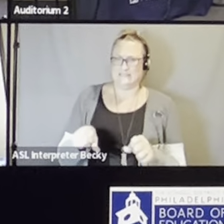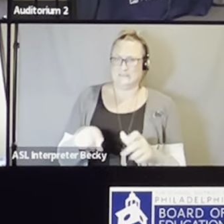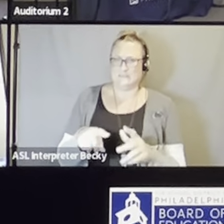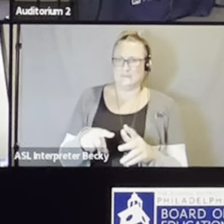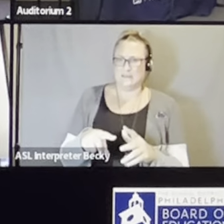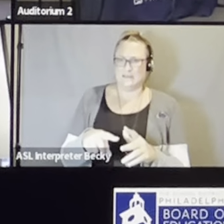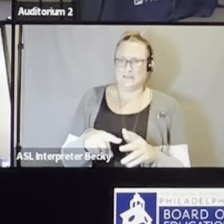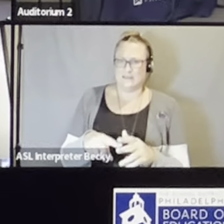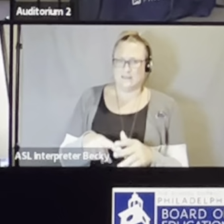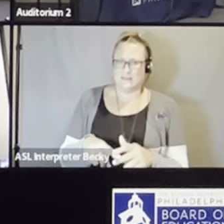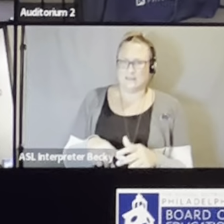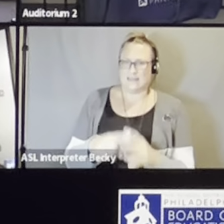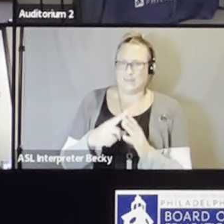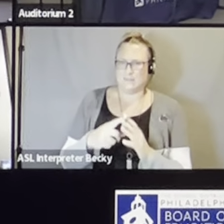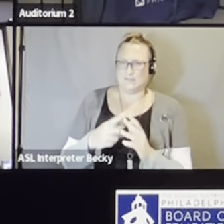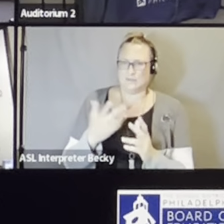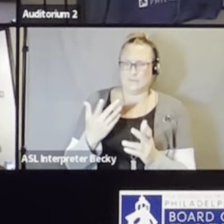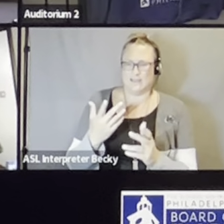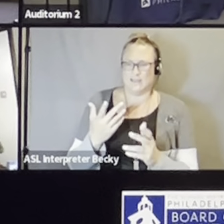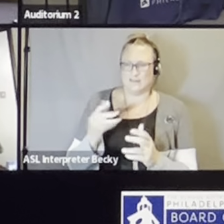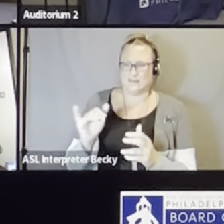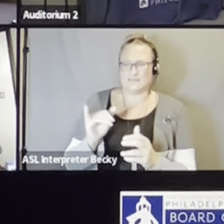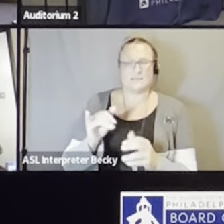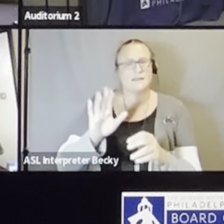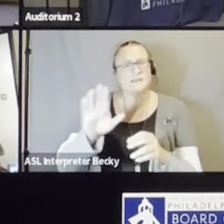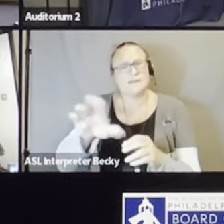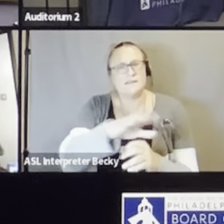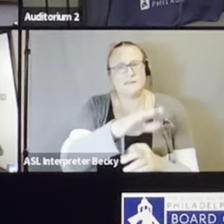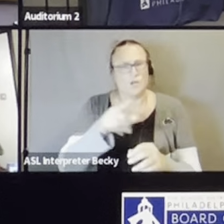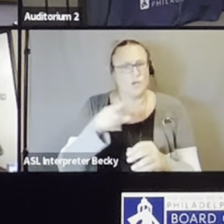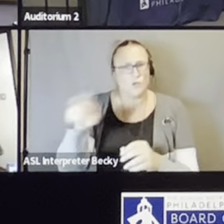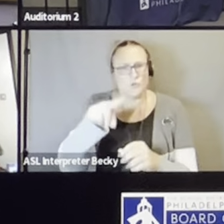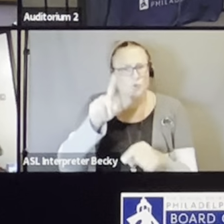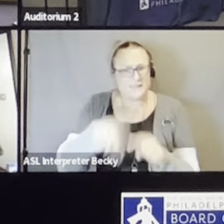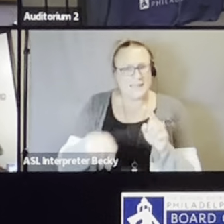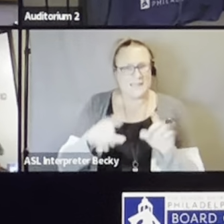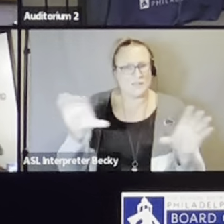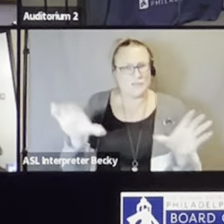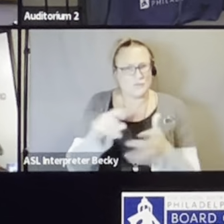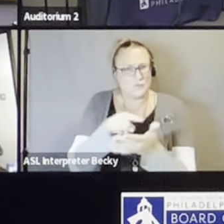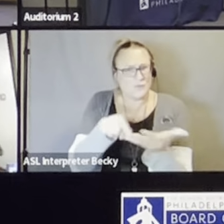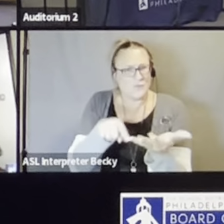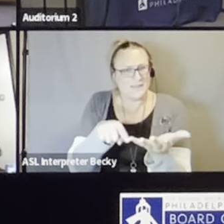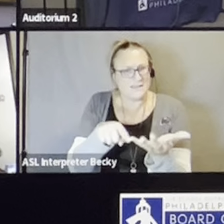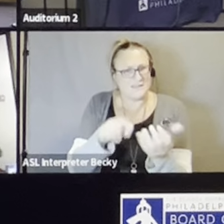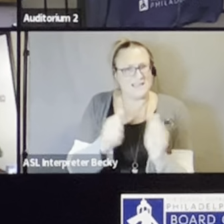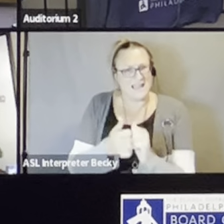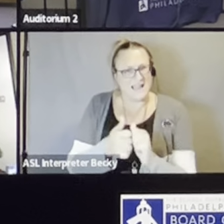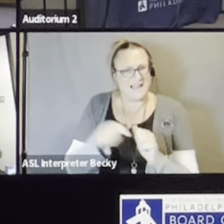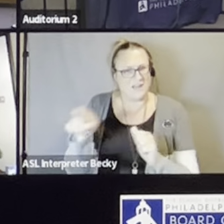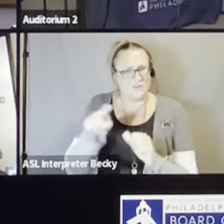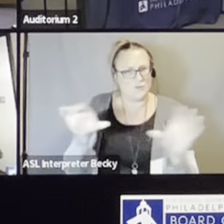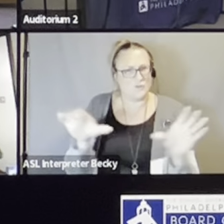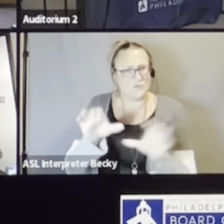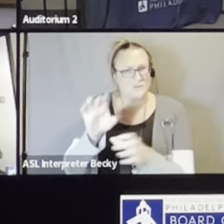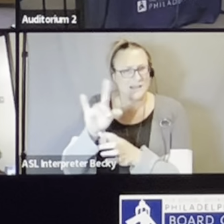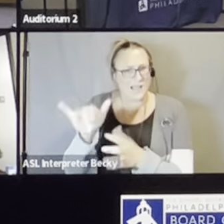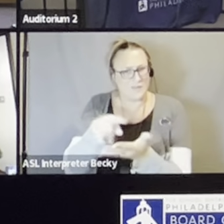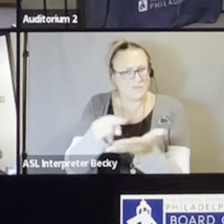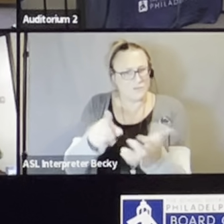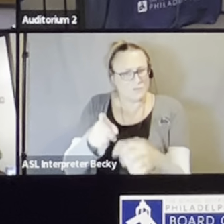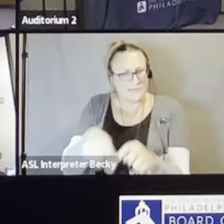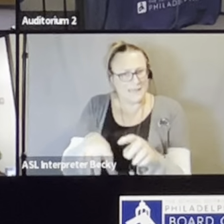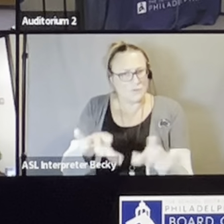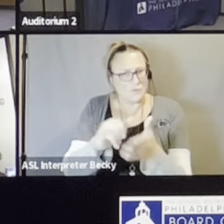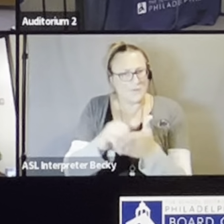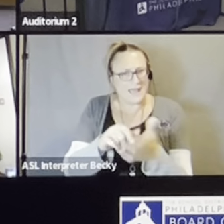in that, hey, you can't do what you're doing in terms of how you're doing your lottery and those kind of things.